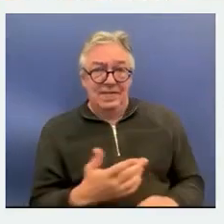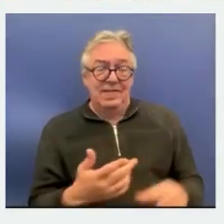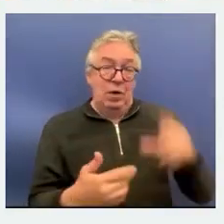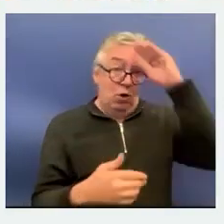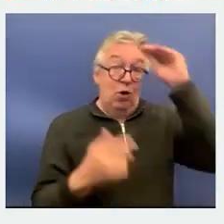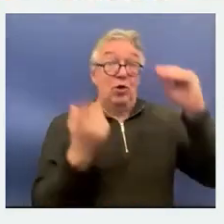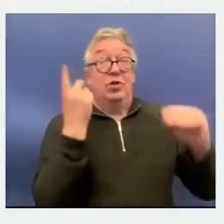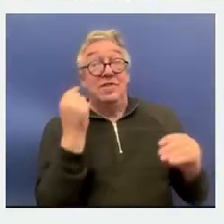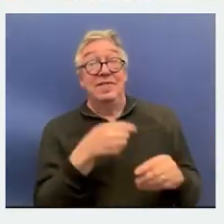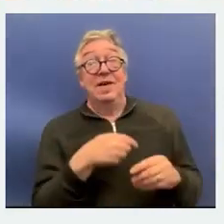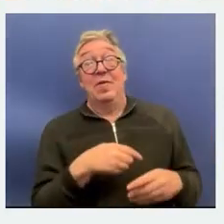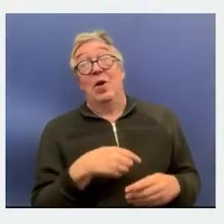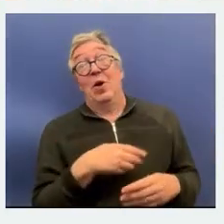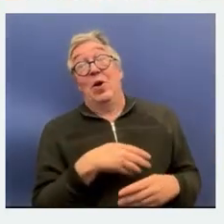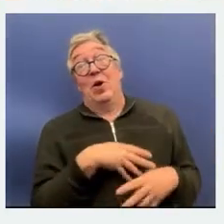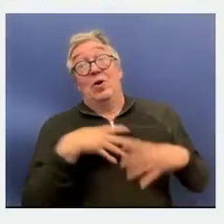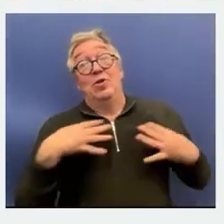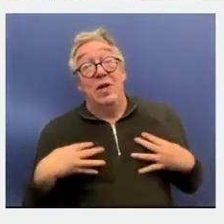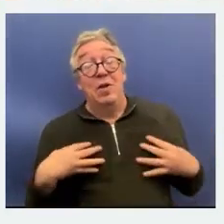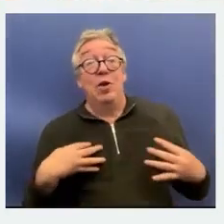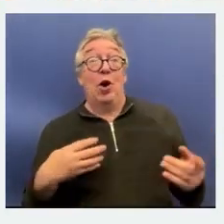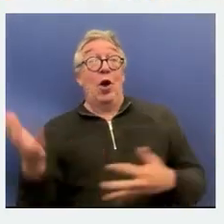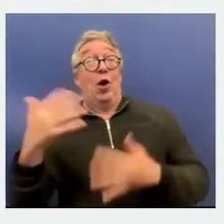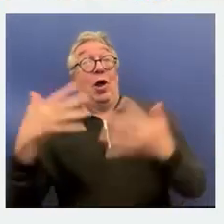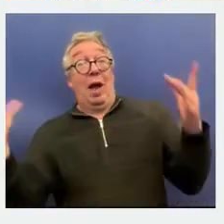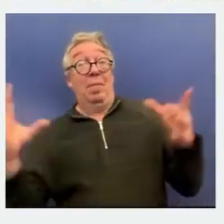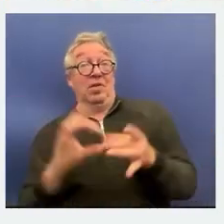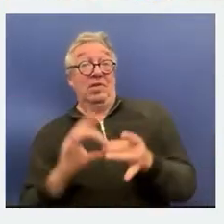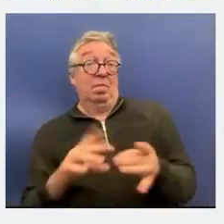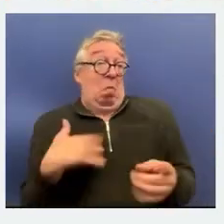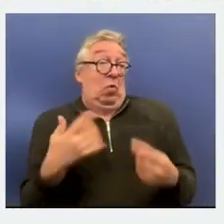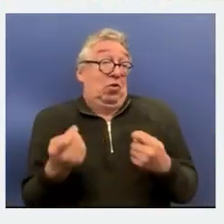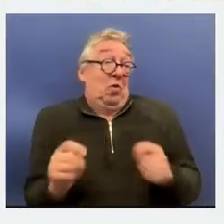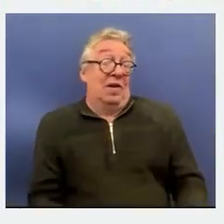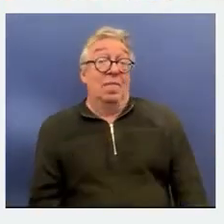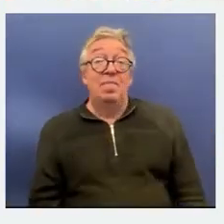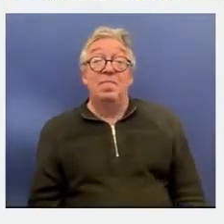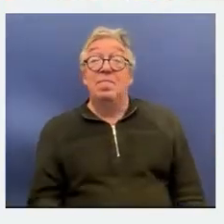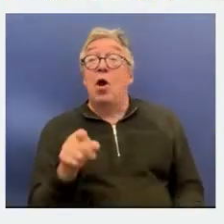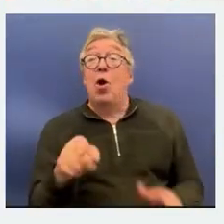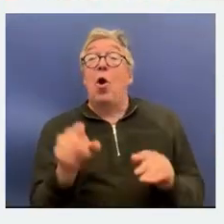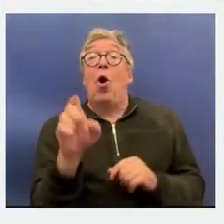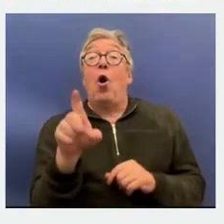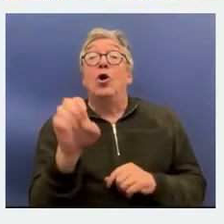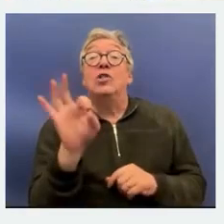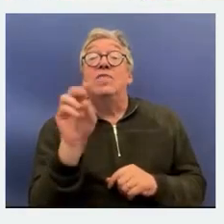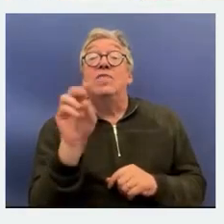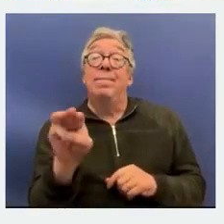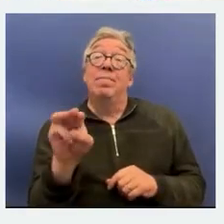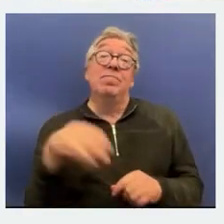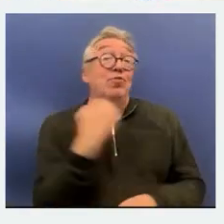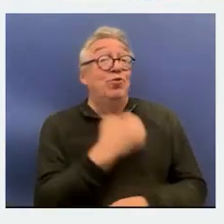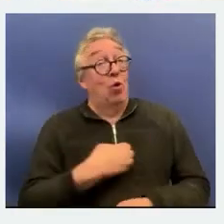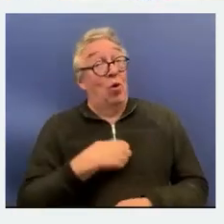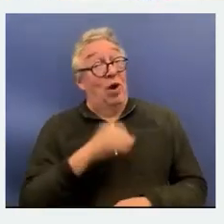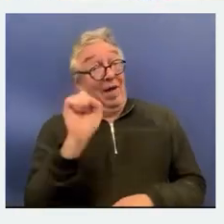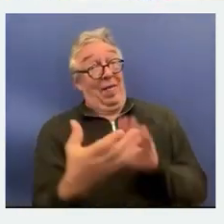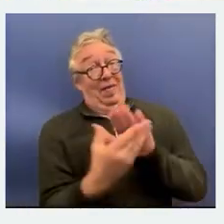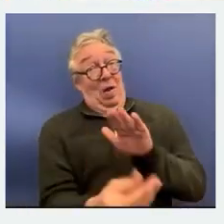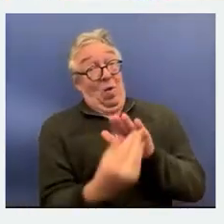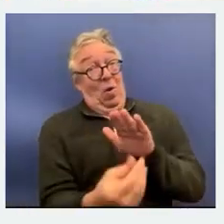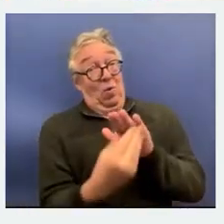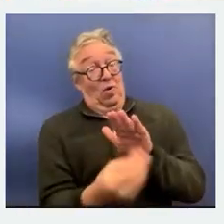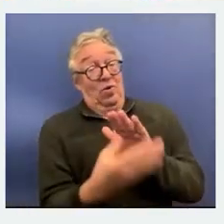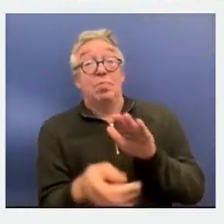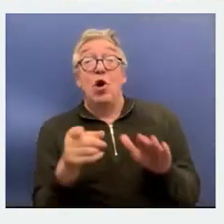Our tool is downloadable from our website, unfortunately only in Dutch and French, but you're free to download it